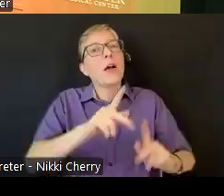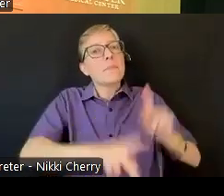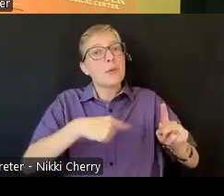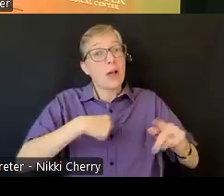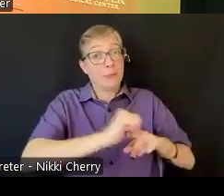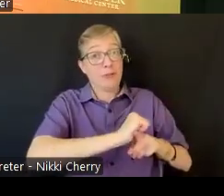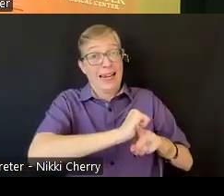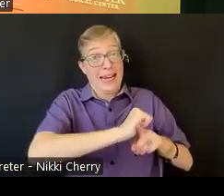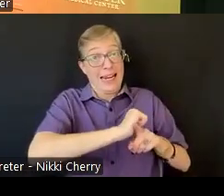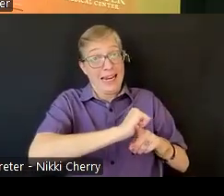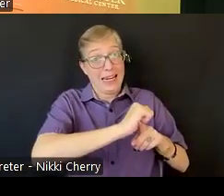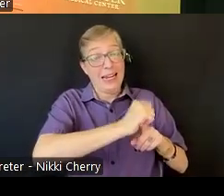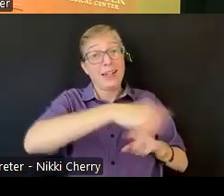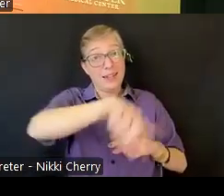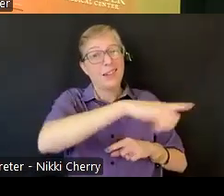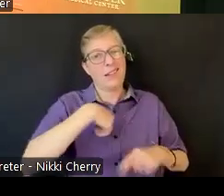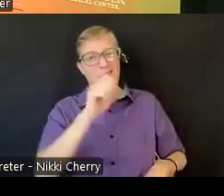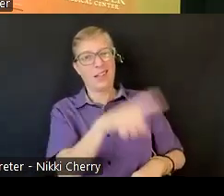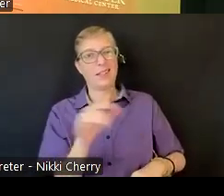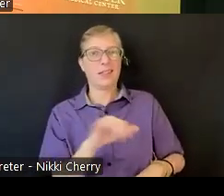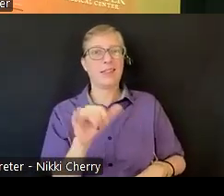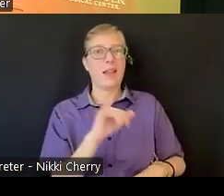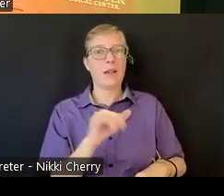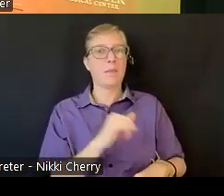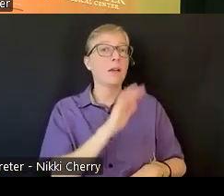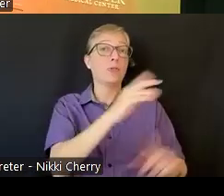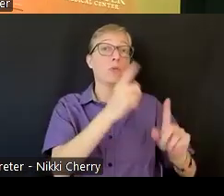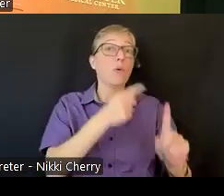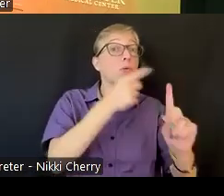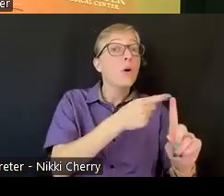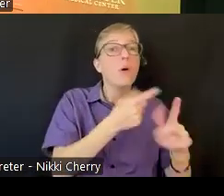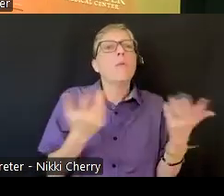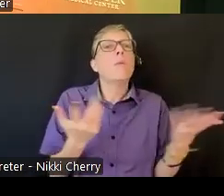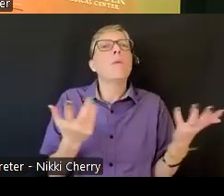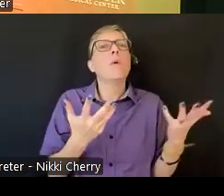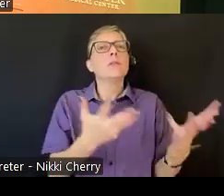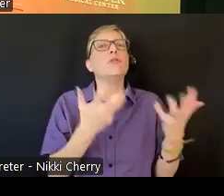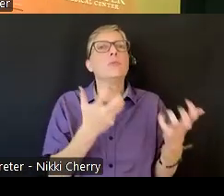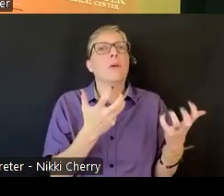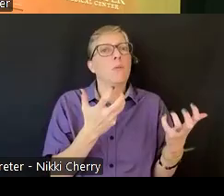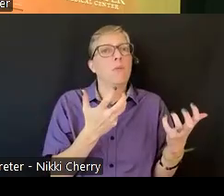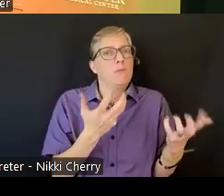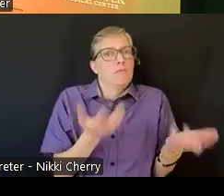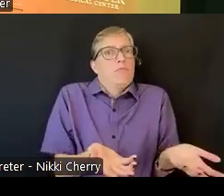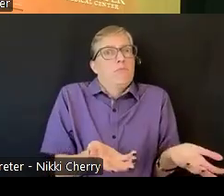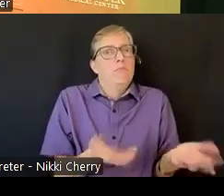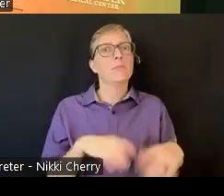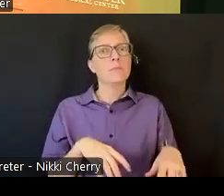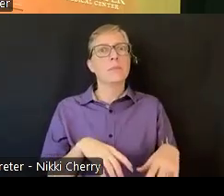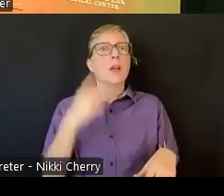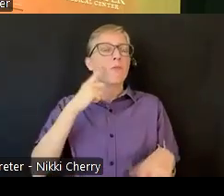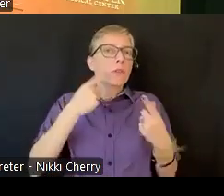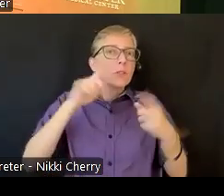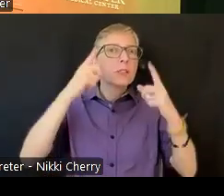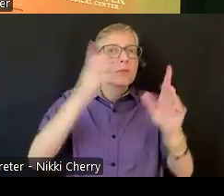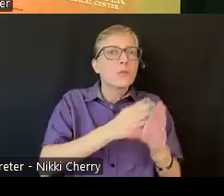want to have as your goal in terms of wanting to have a successful